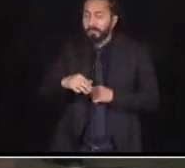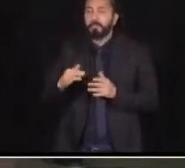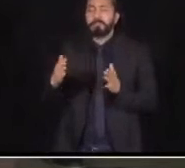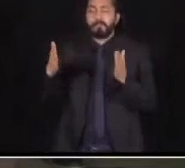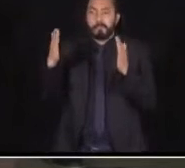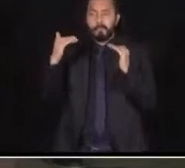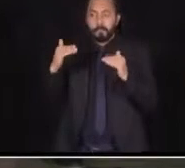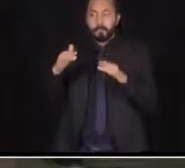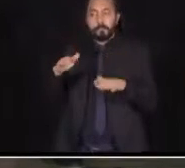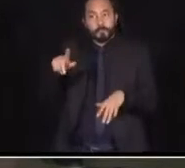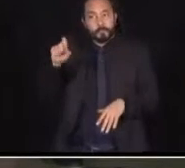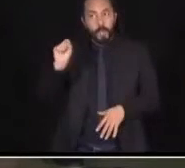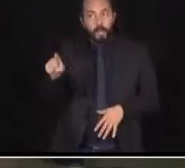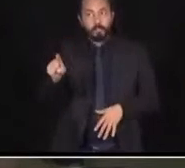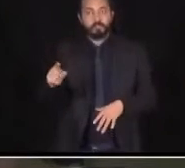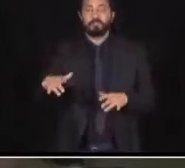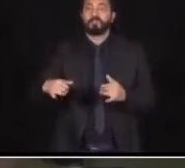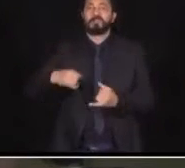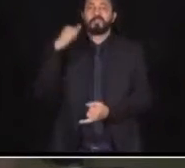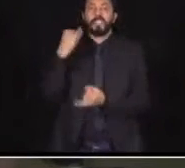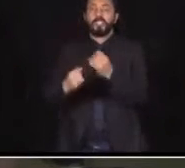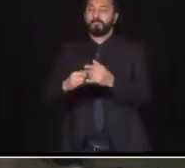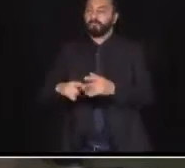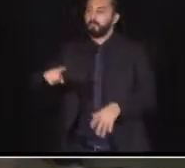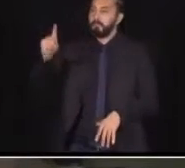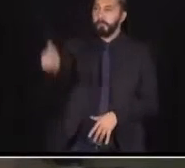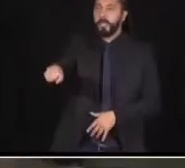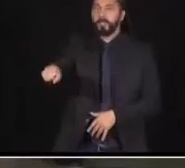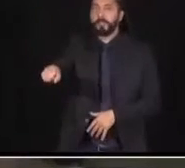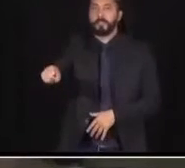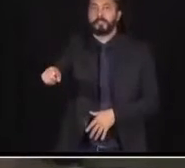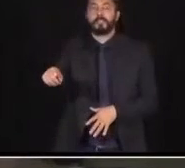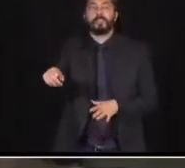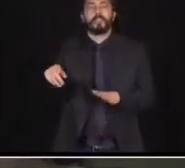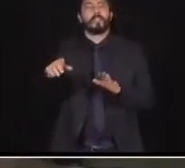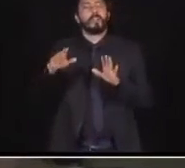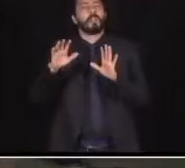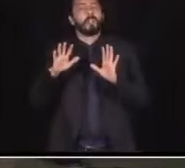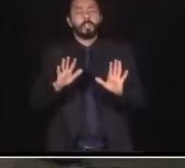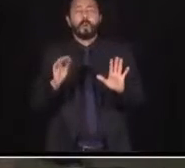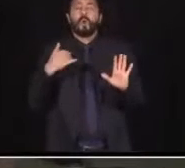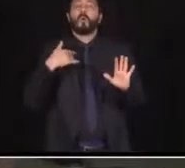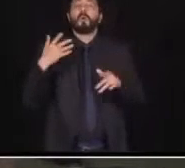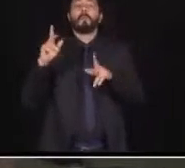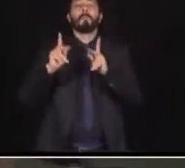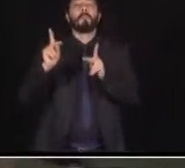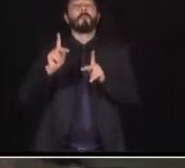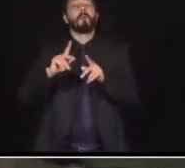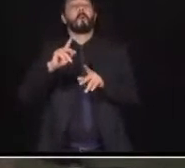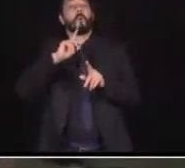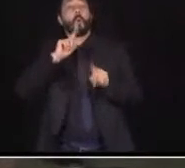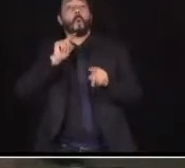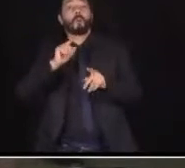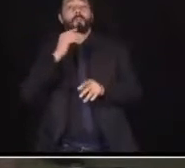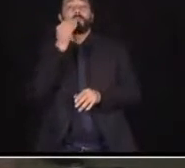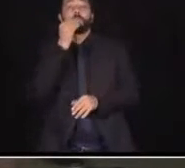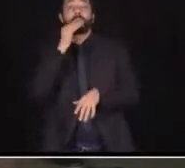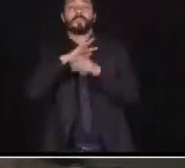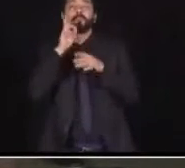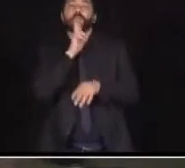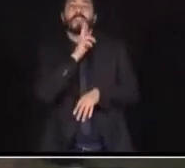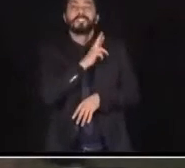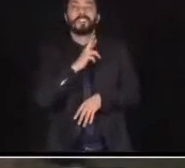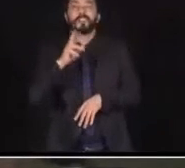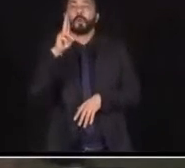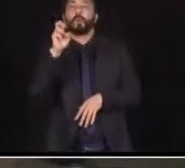asking, don't charge these restaurants upwards to 30%. A lot of people that are ordering the meals don't realize that